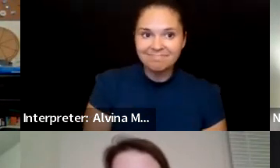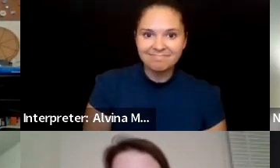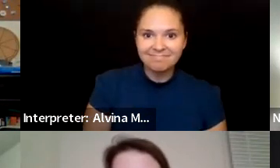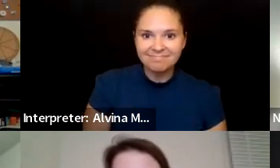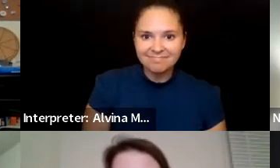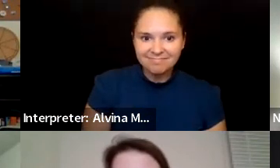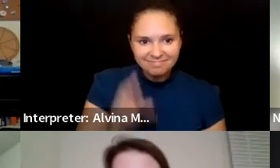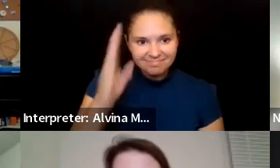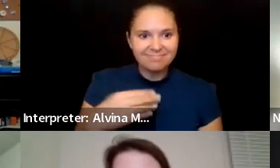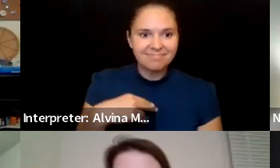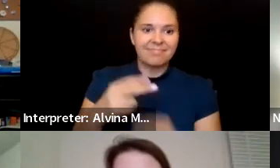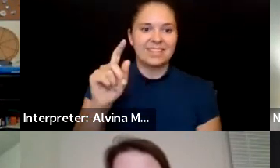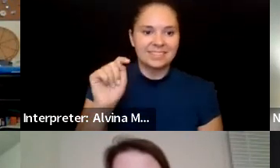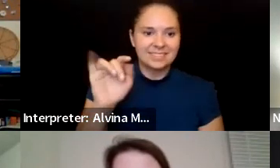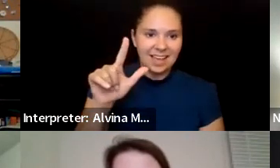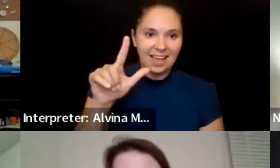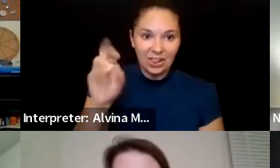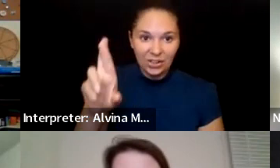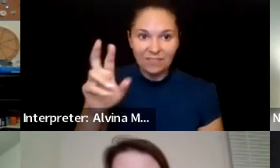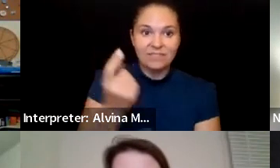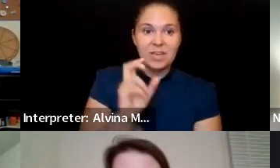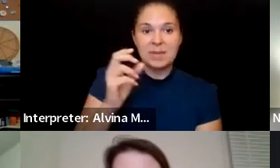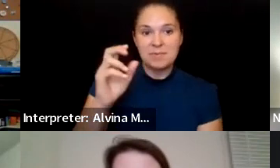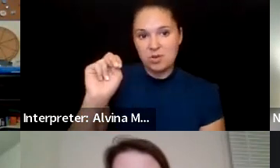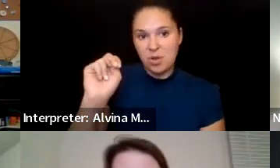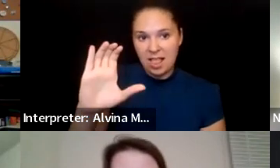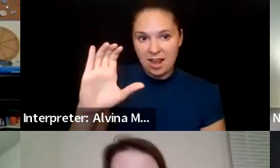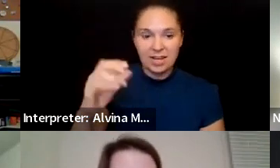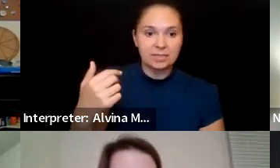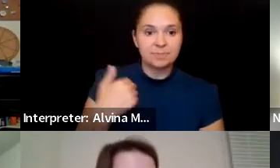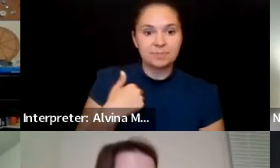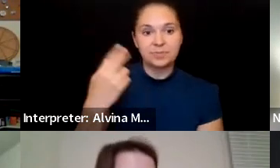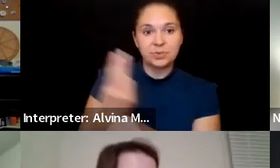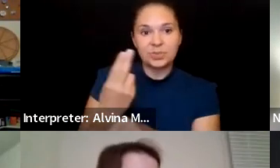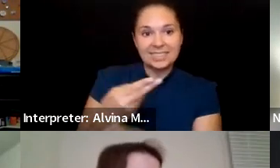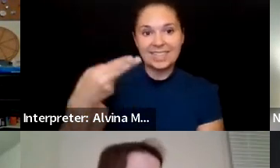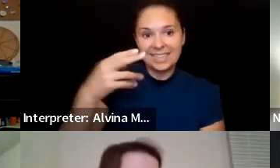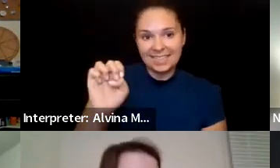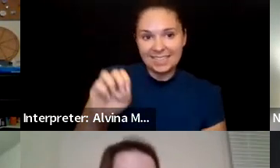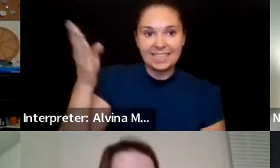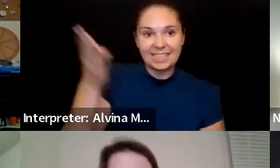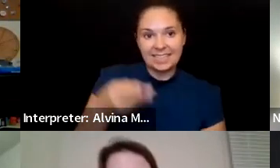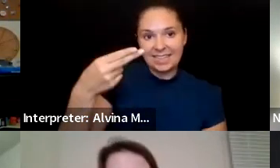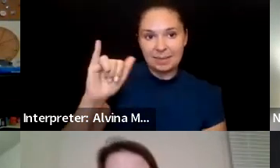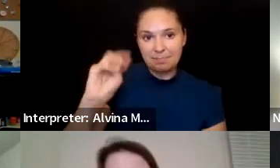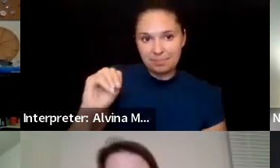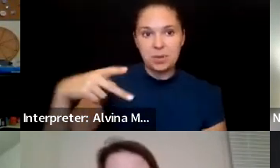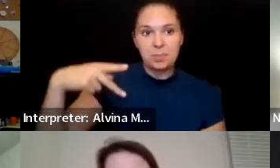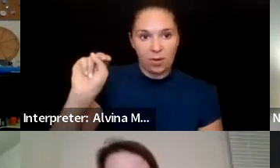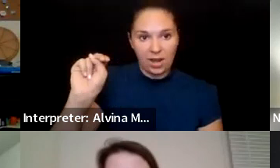Hi, my name is Tyler. I'm from North Carolina and I use he, him